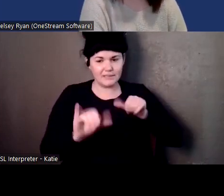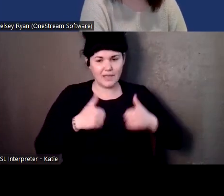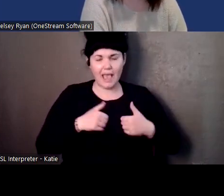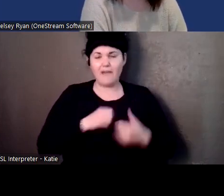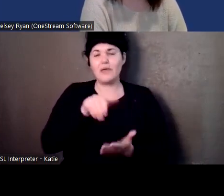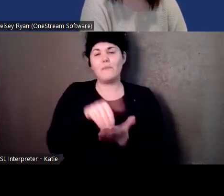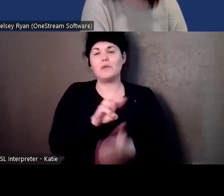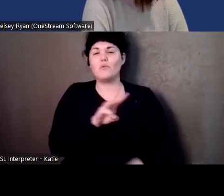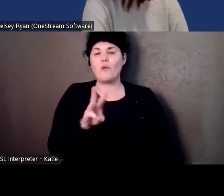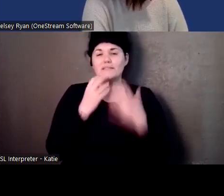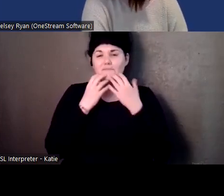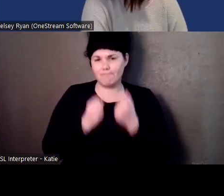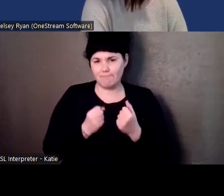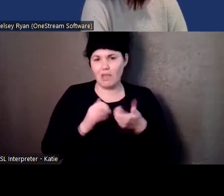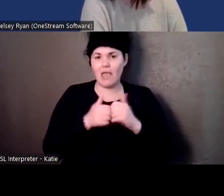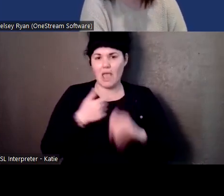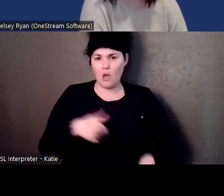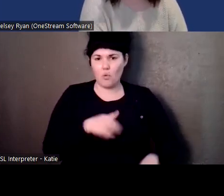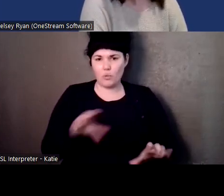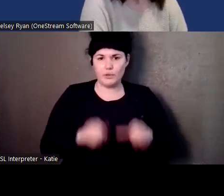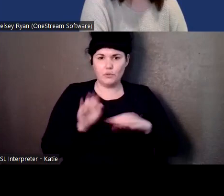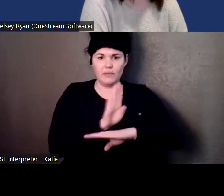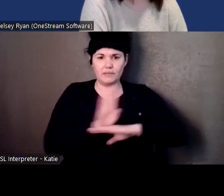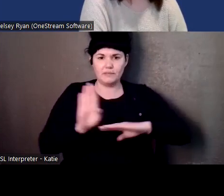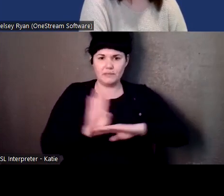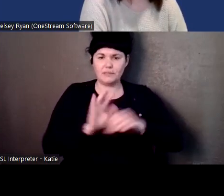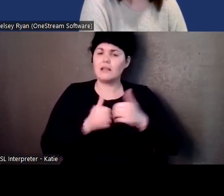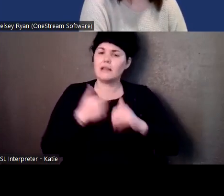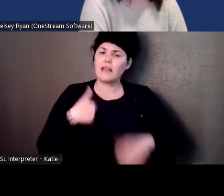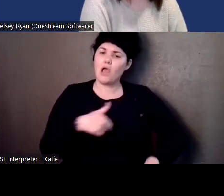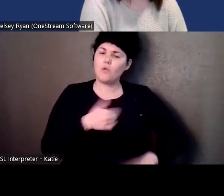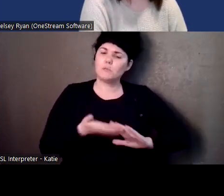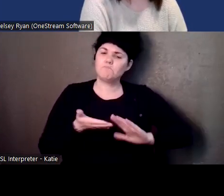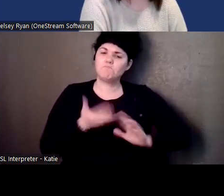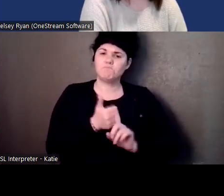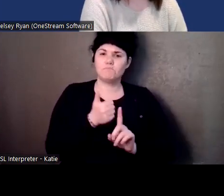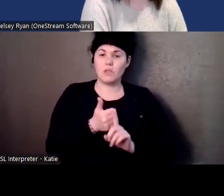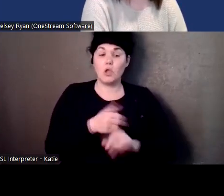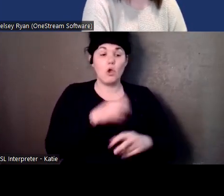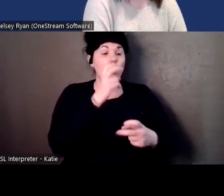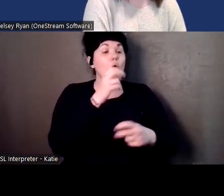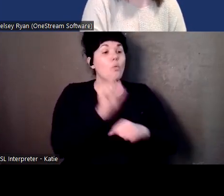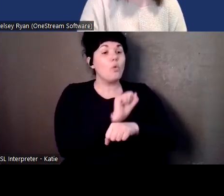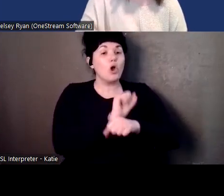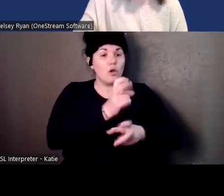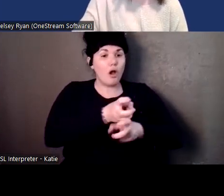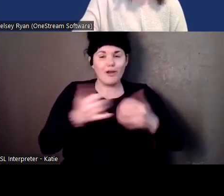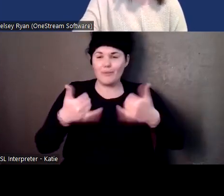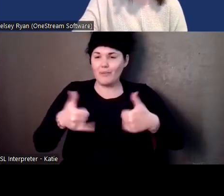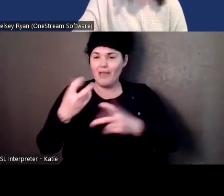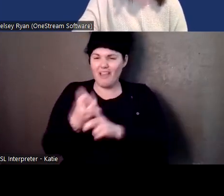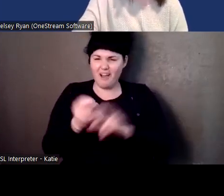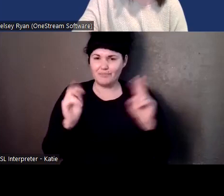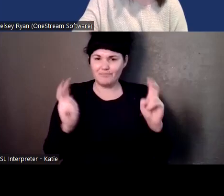values proposition on how we do business and how we conduct ourselves. So the work hard, play hard mantra kind of goes to the core of being